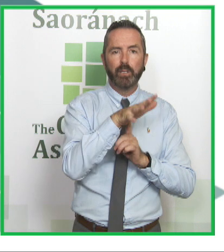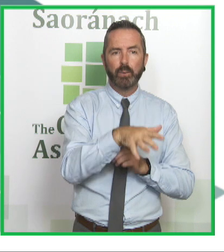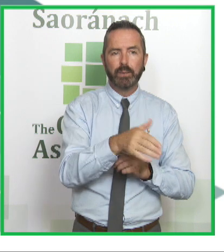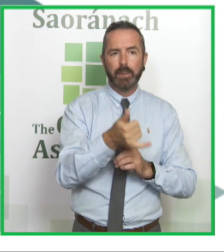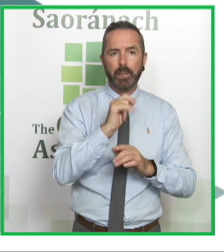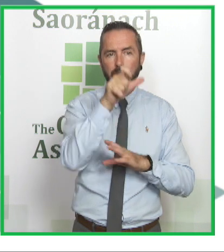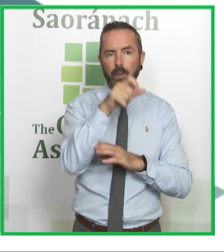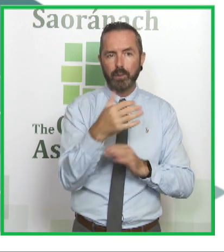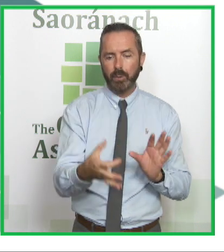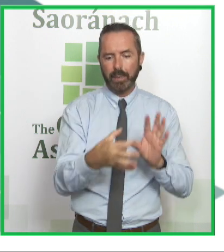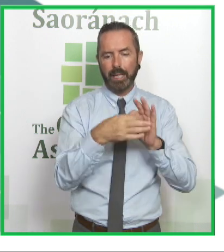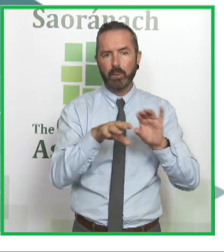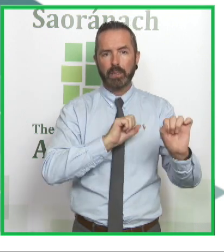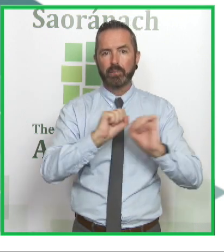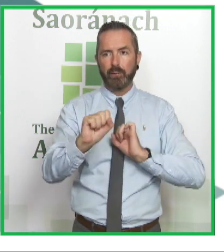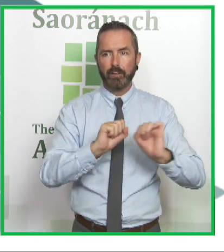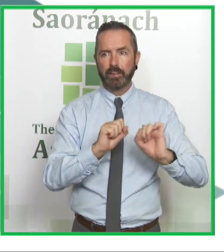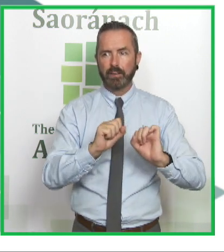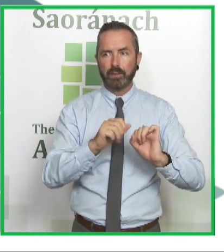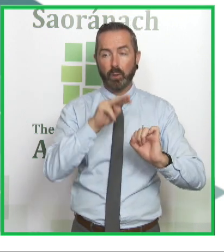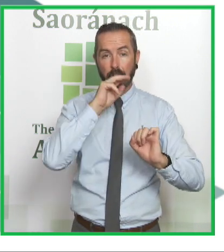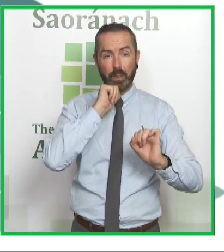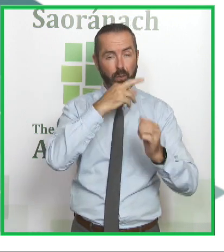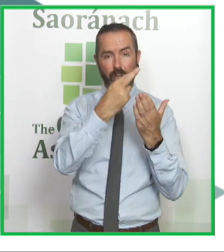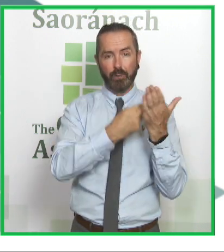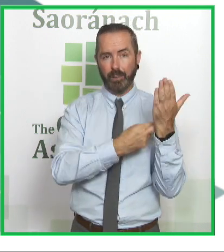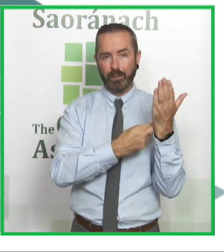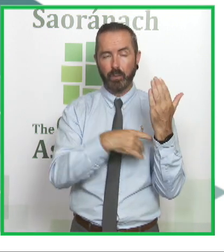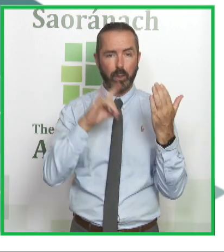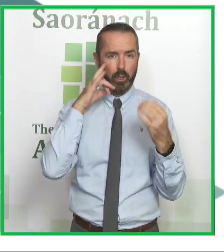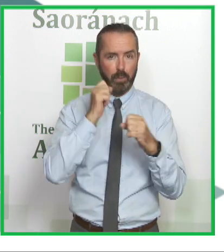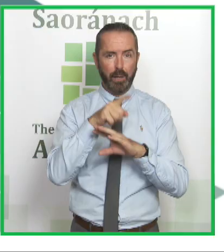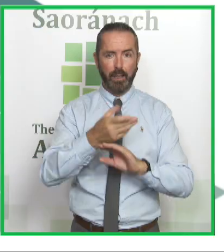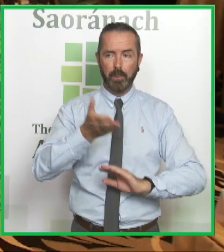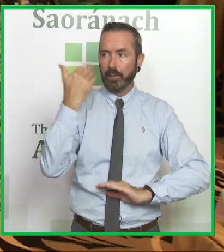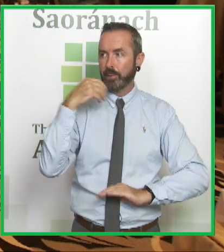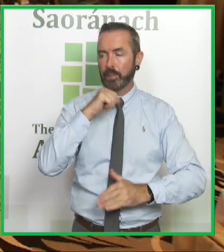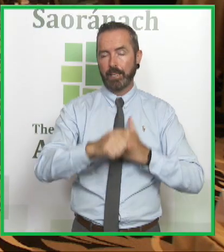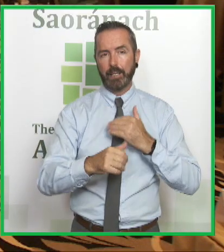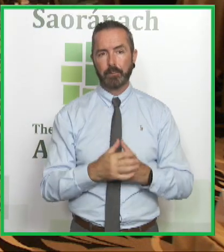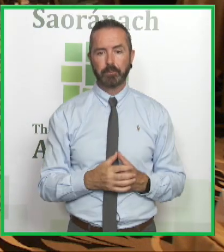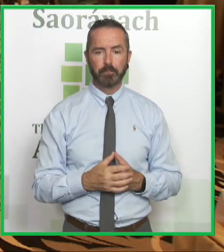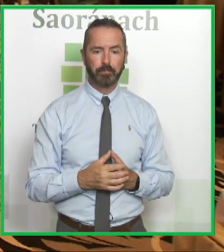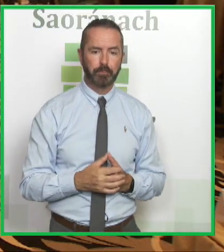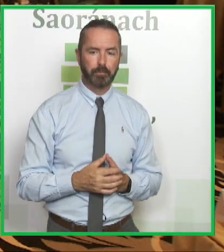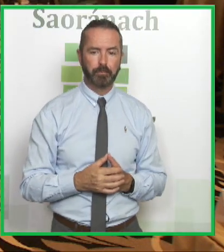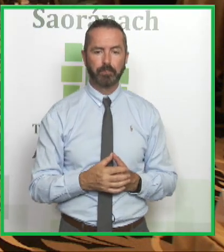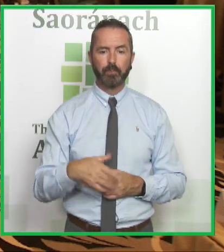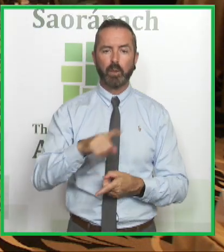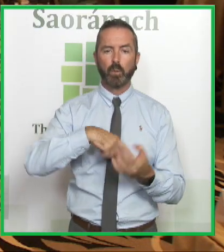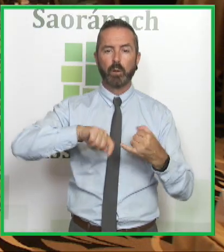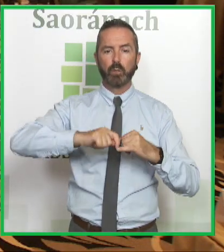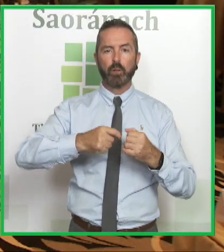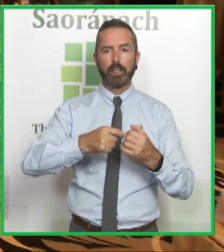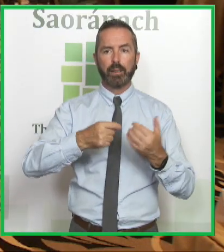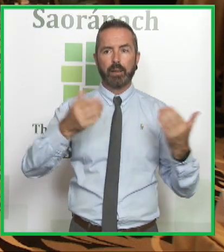to engage with services. And certainly we heard accounts of that earlier today. So we would encourage diversion